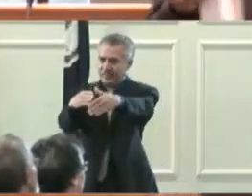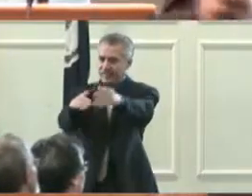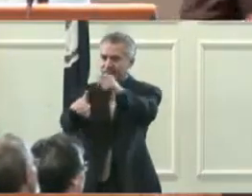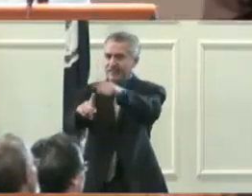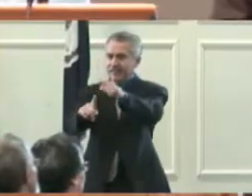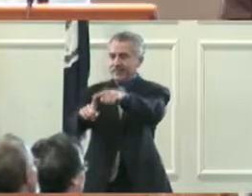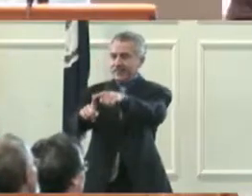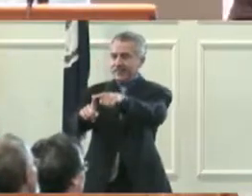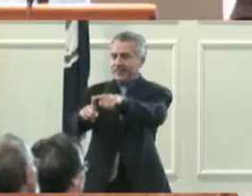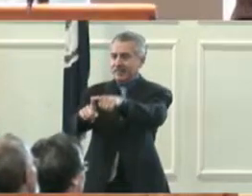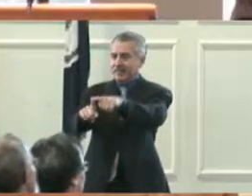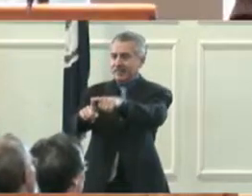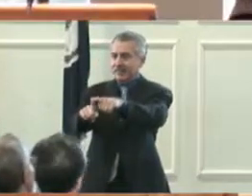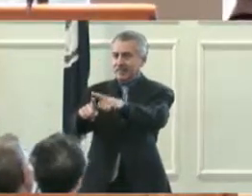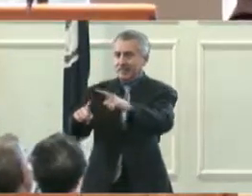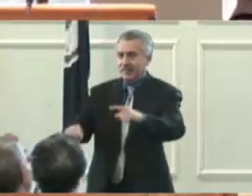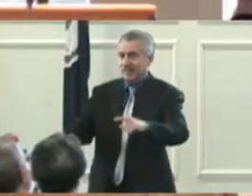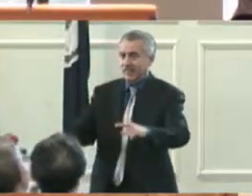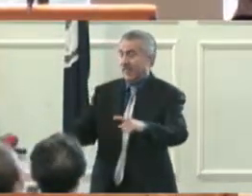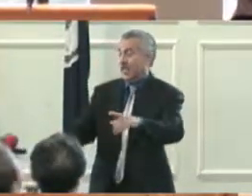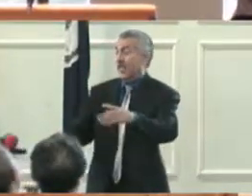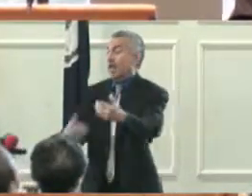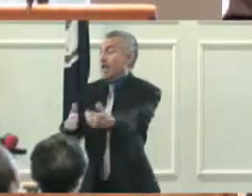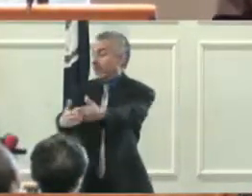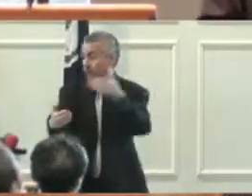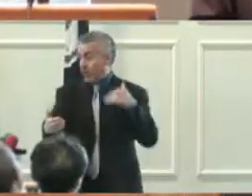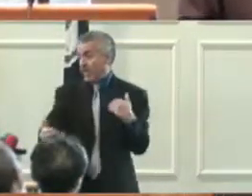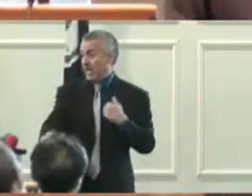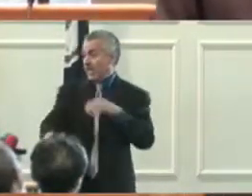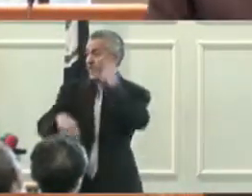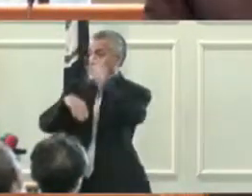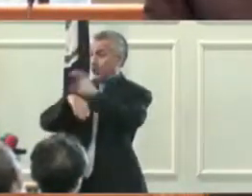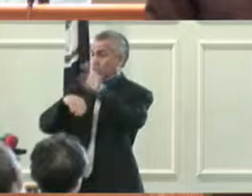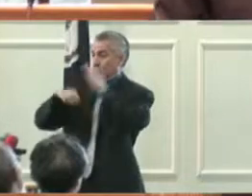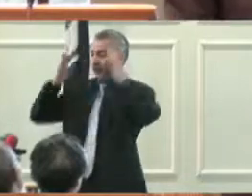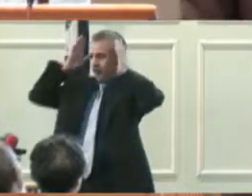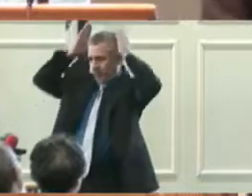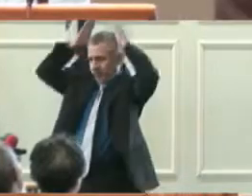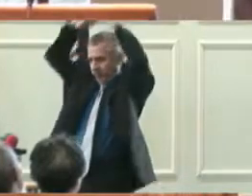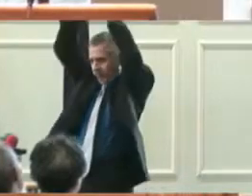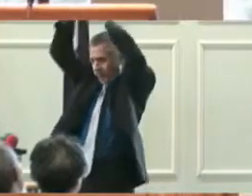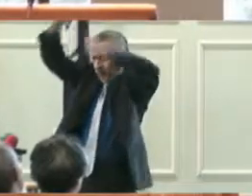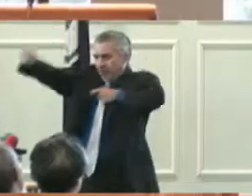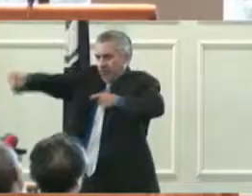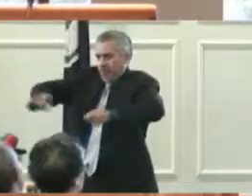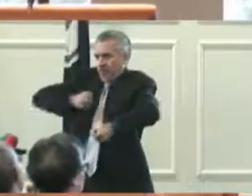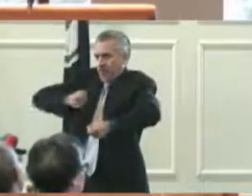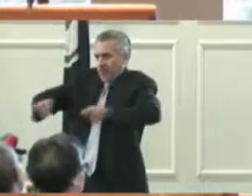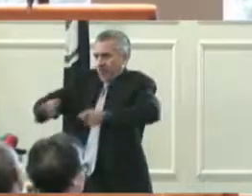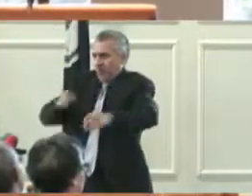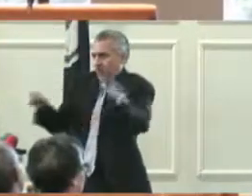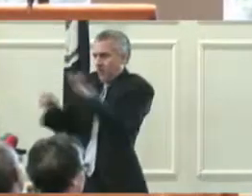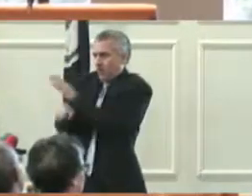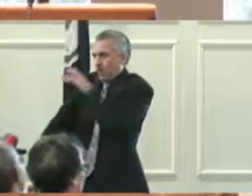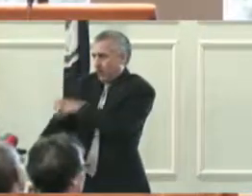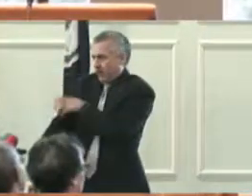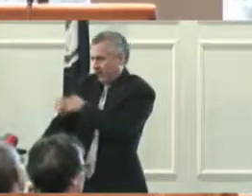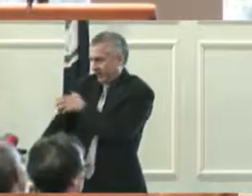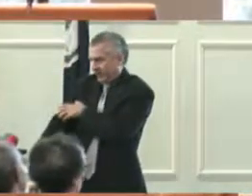reigned with full power. And anybody that would challenge the church, what would happen to that